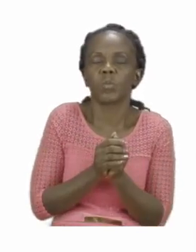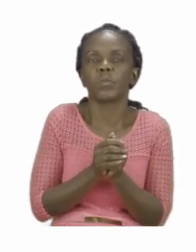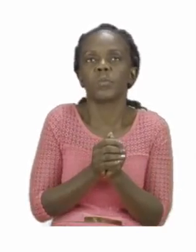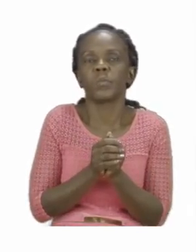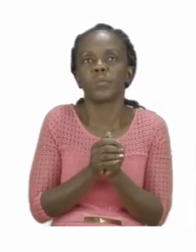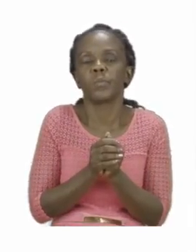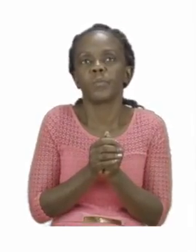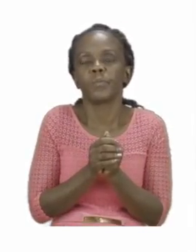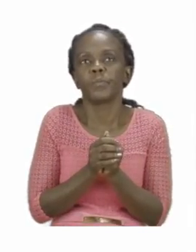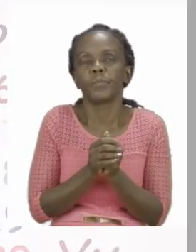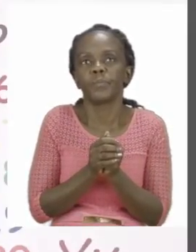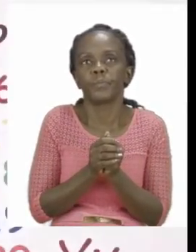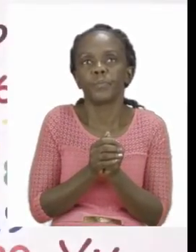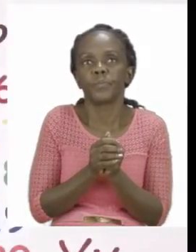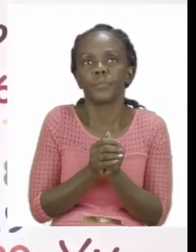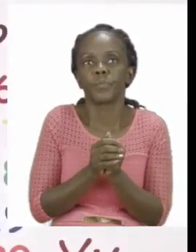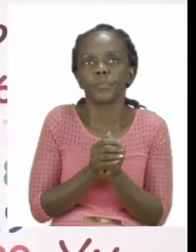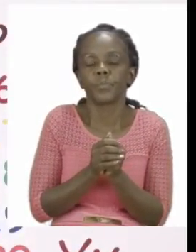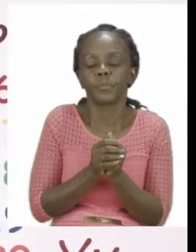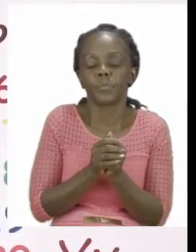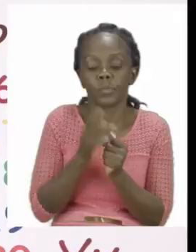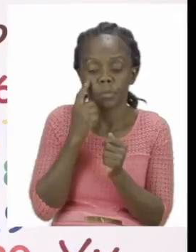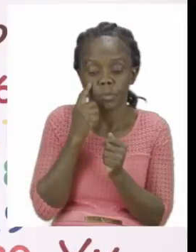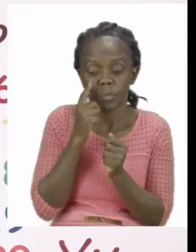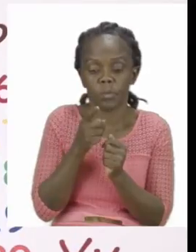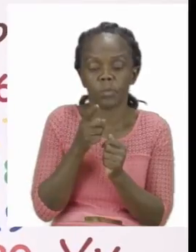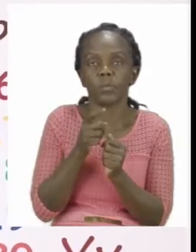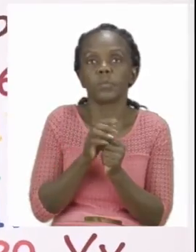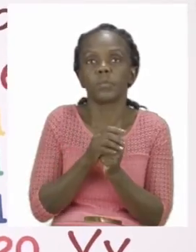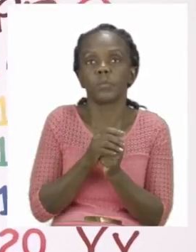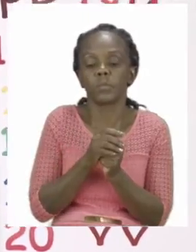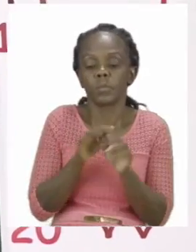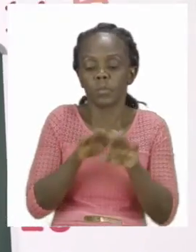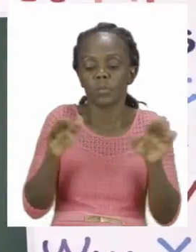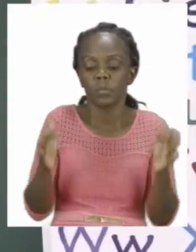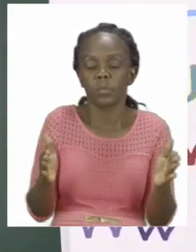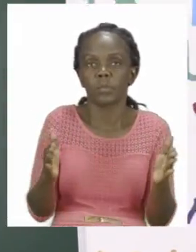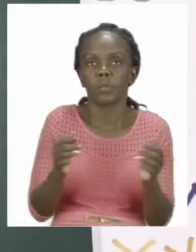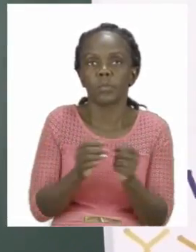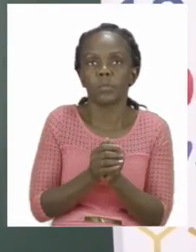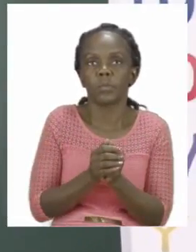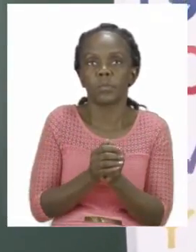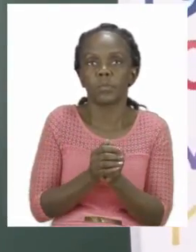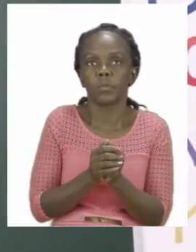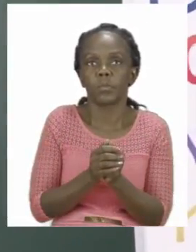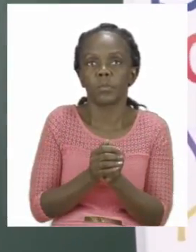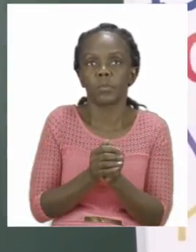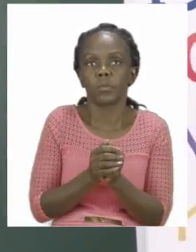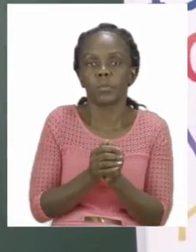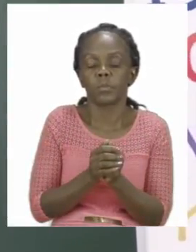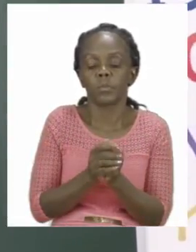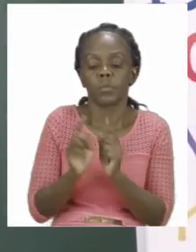like? Let's now take a look at the table. On the table, I have 2